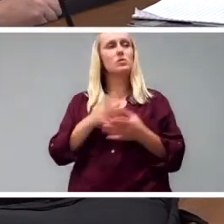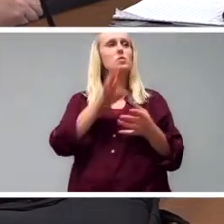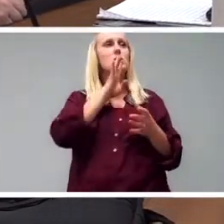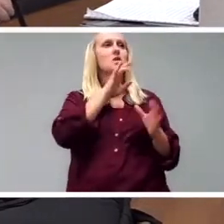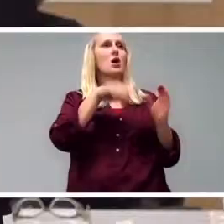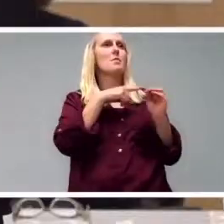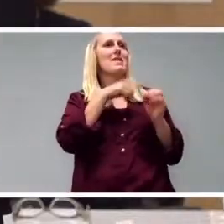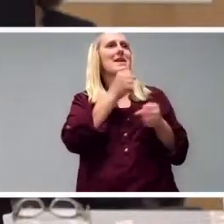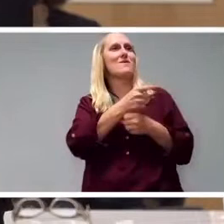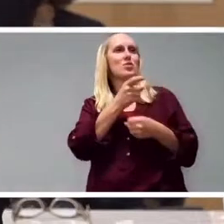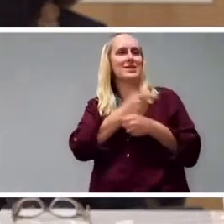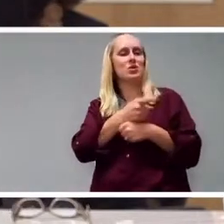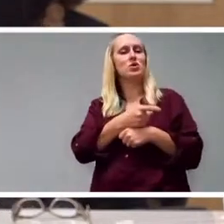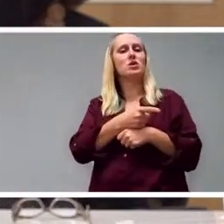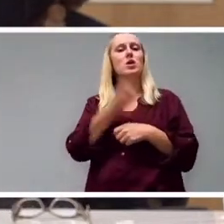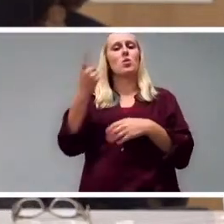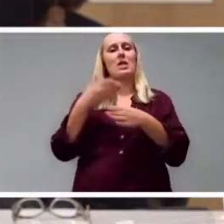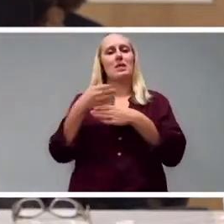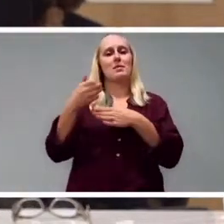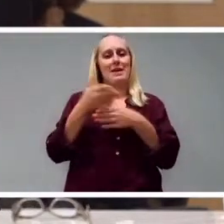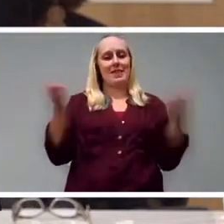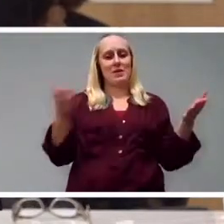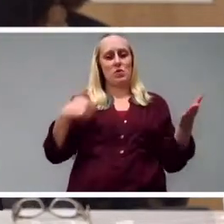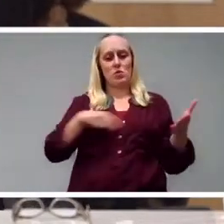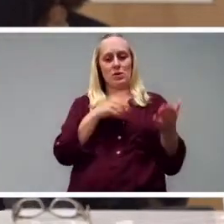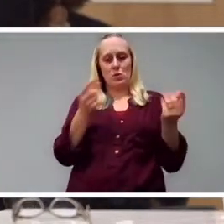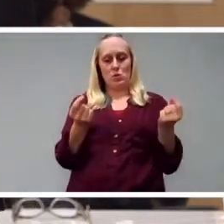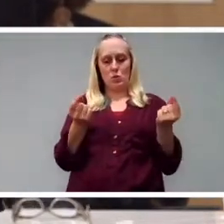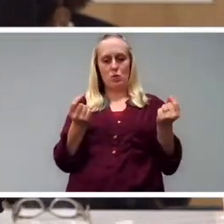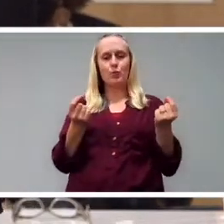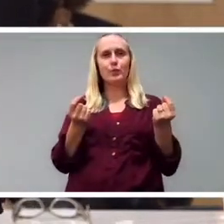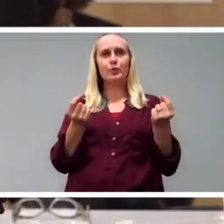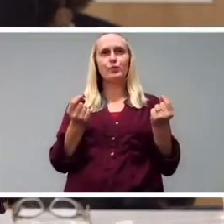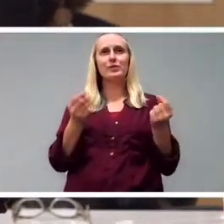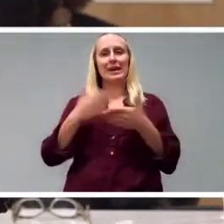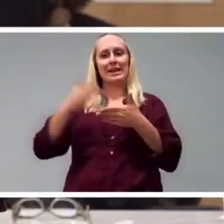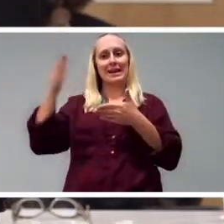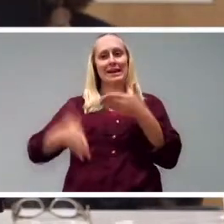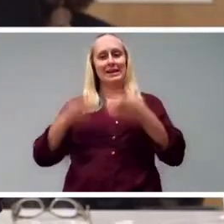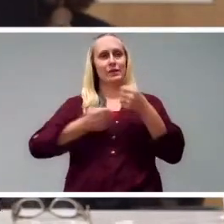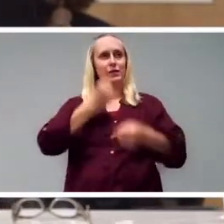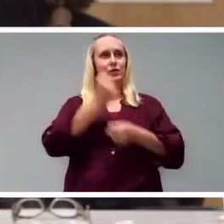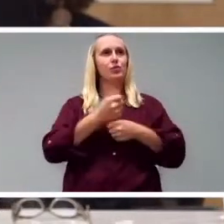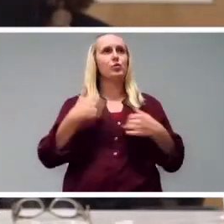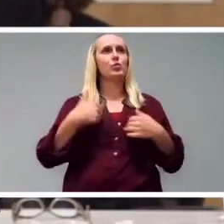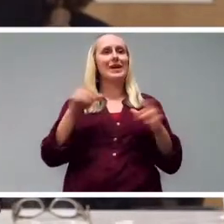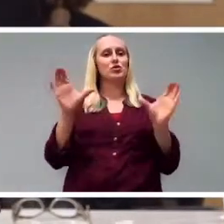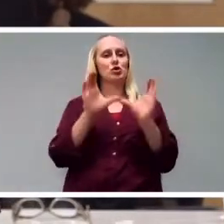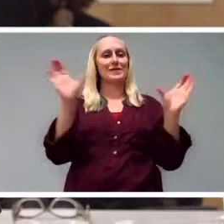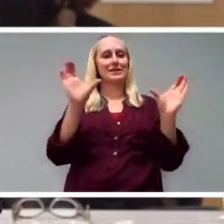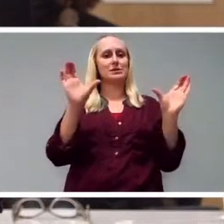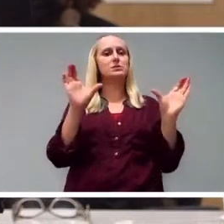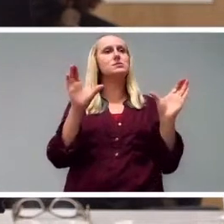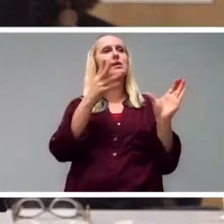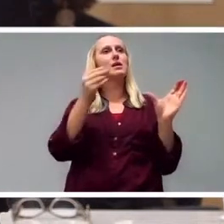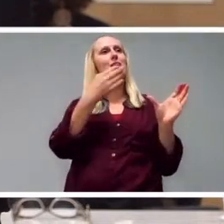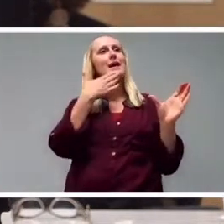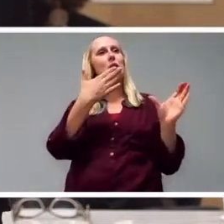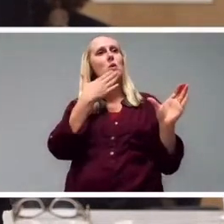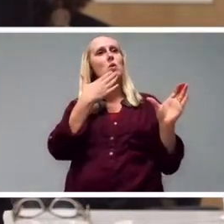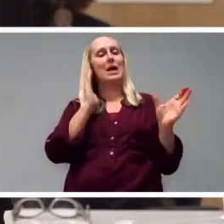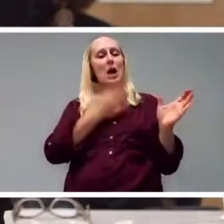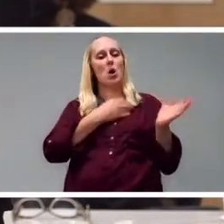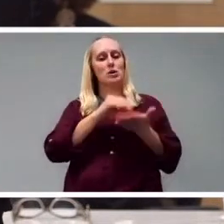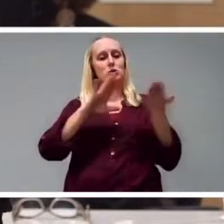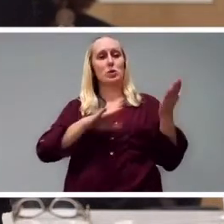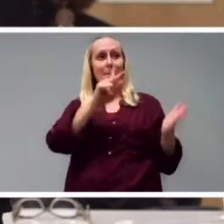year. One of the main things that we do is at the end of the year, we have certificates and thank yous that our students go out and